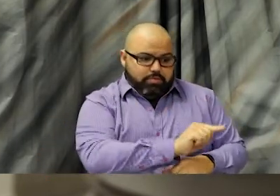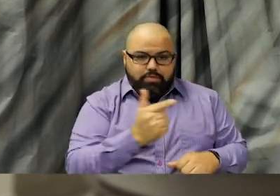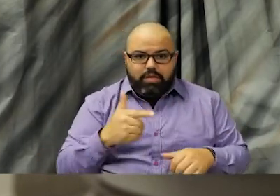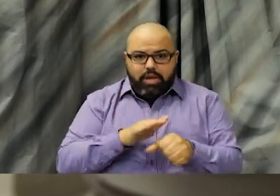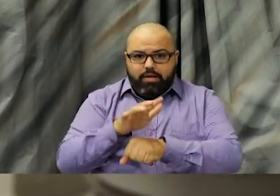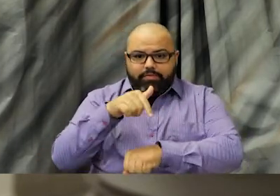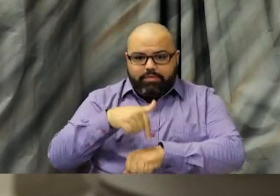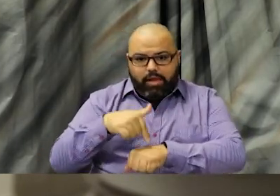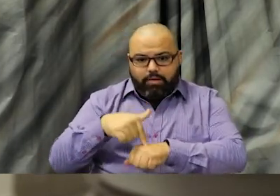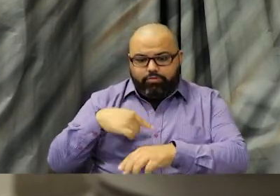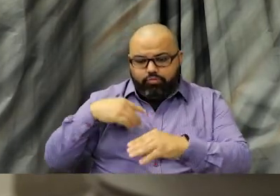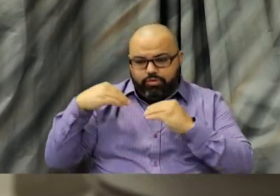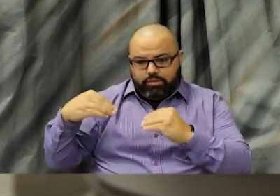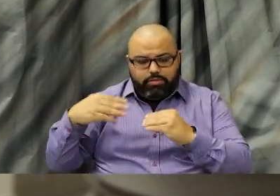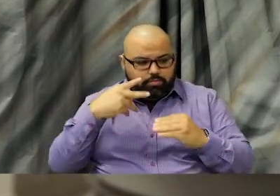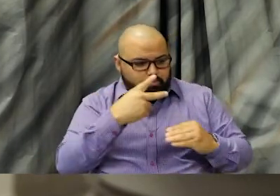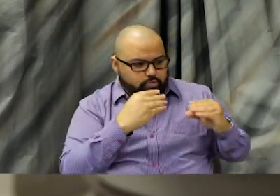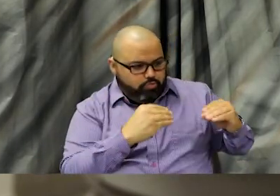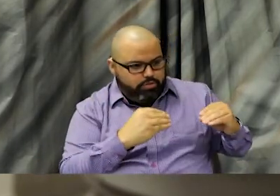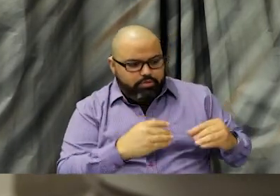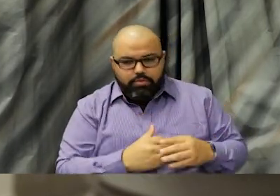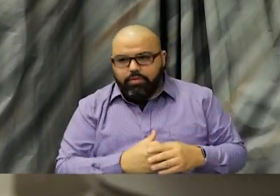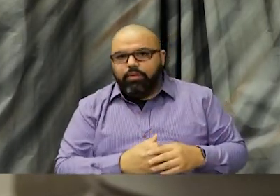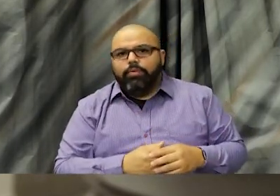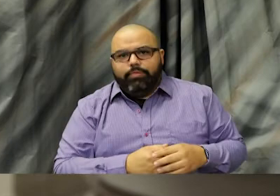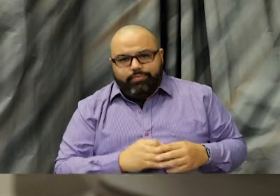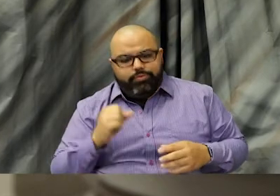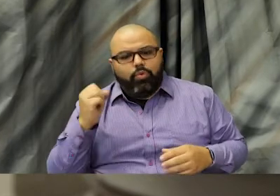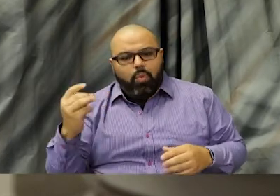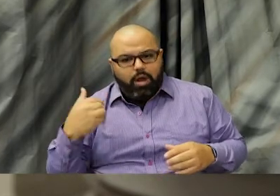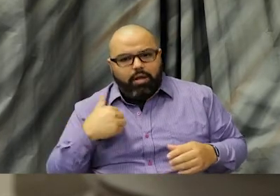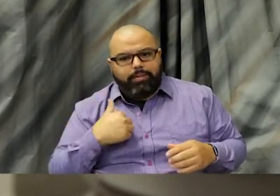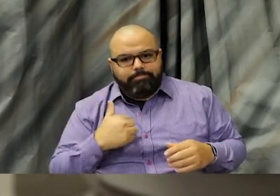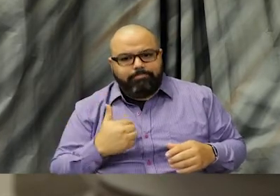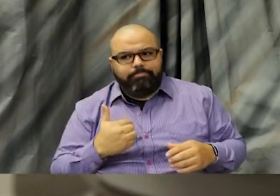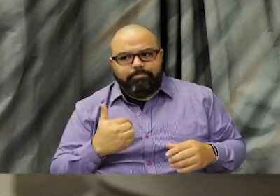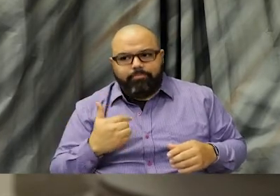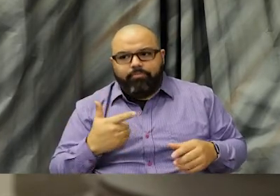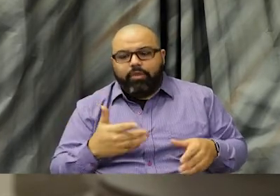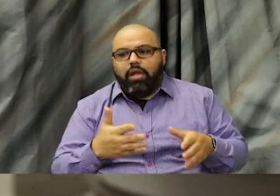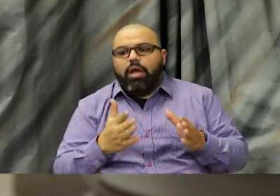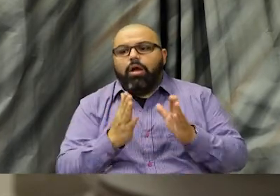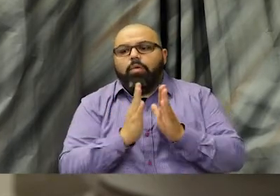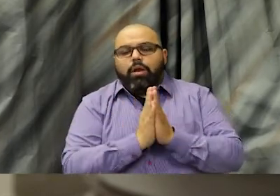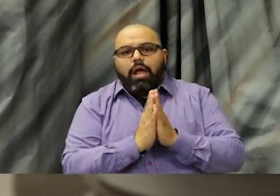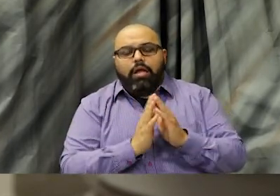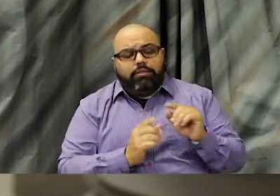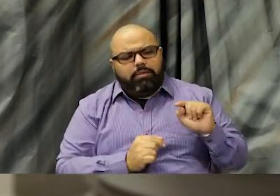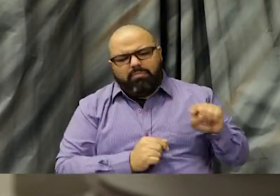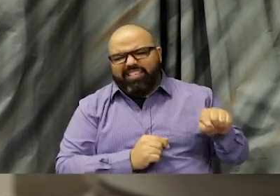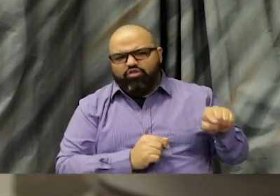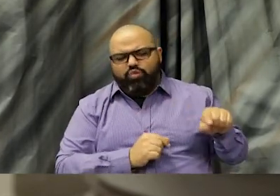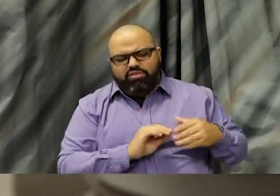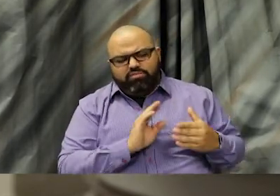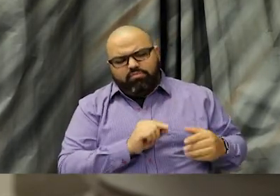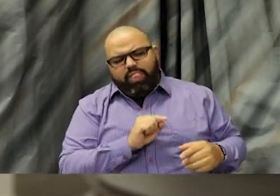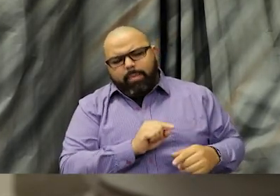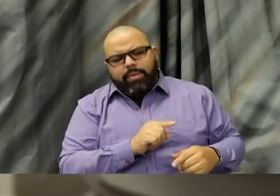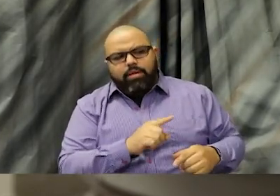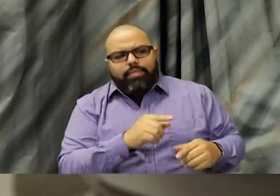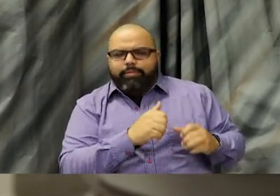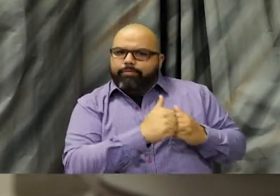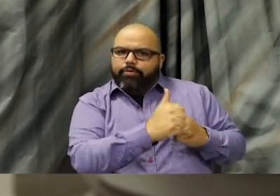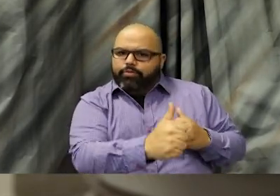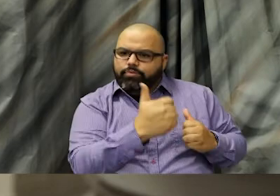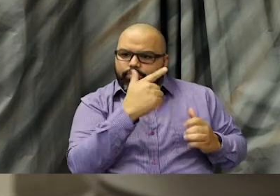have enough time to cover what I'm supposed to be covering with both of my groups. So I would ask my virtual students,